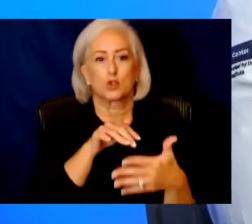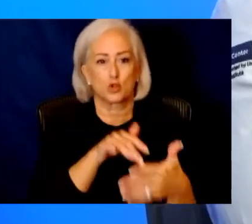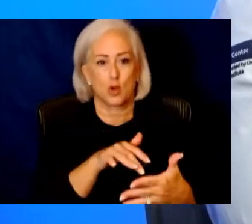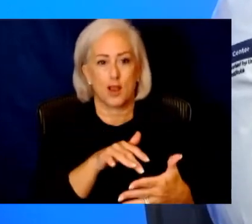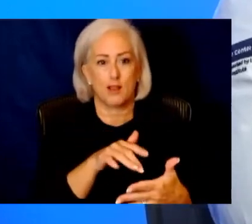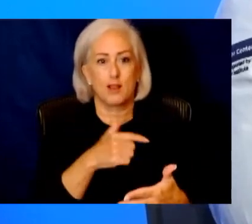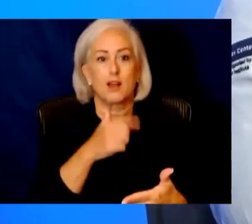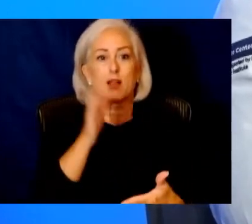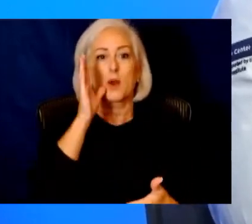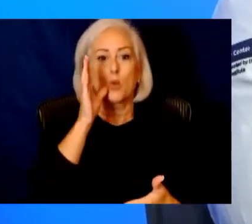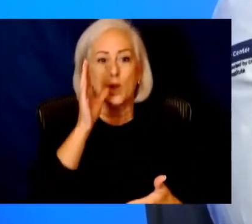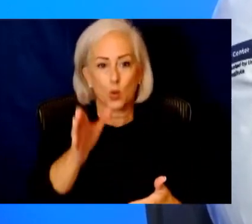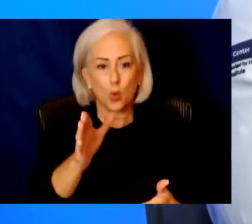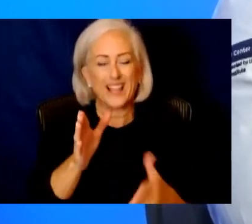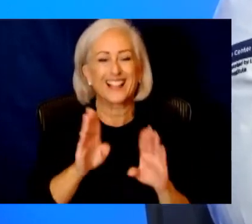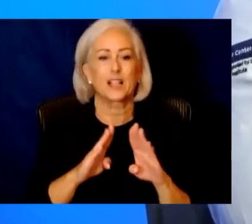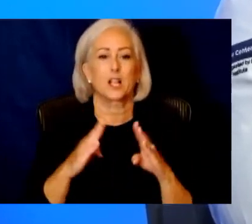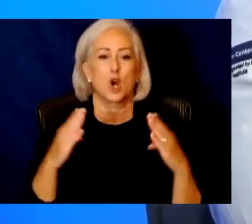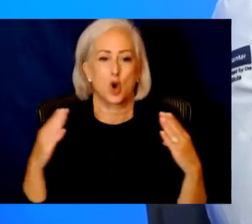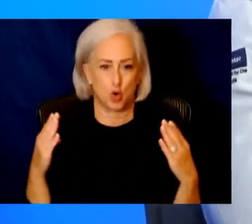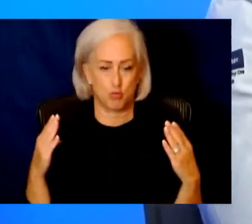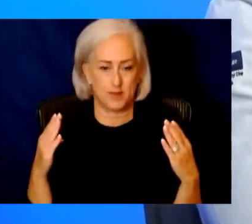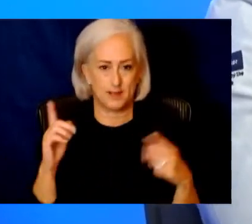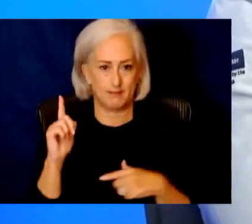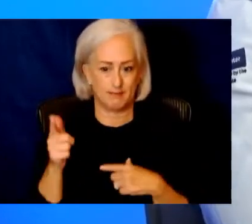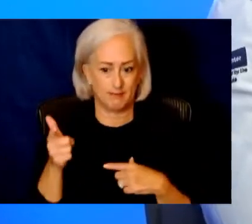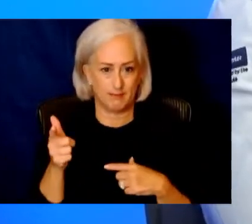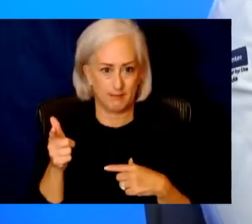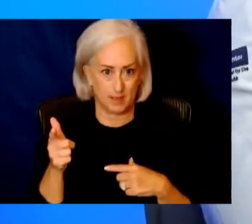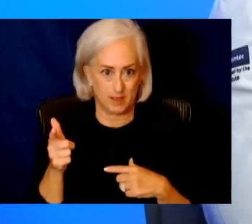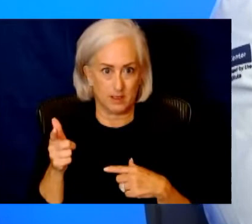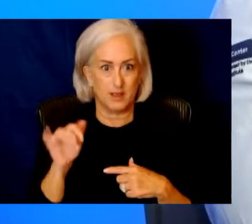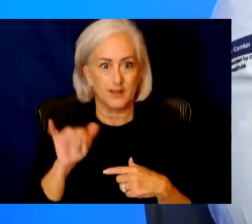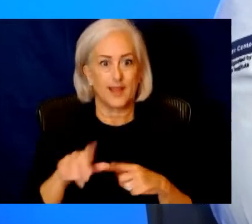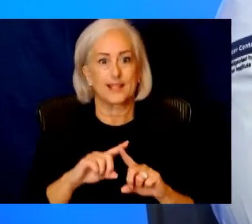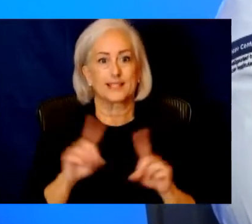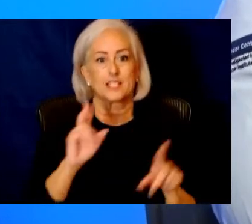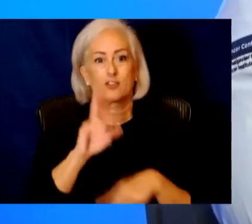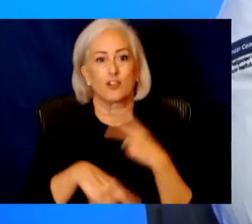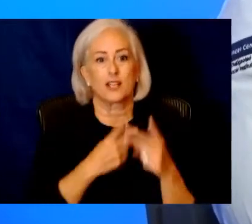to open, which includes a different form of checkpoint inhibitors.